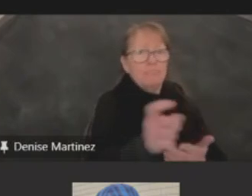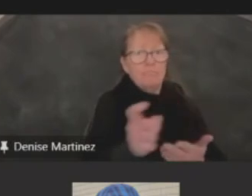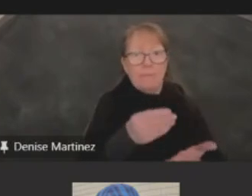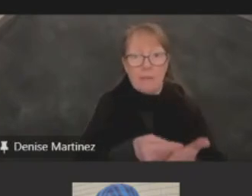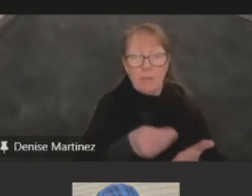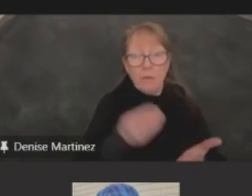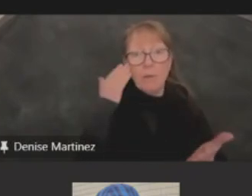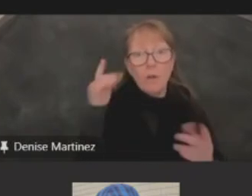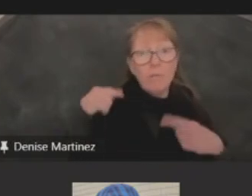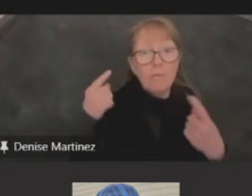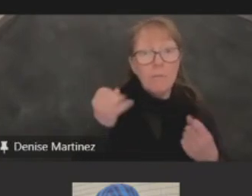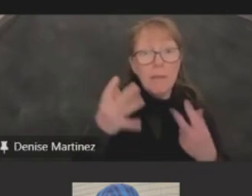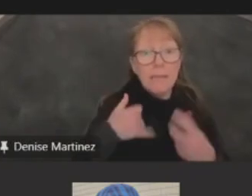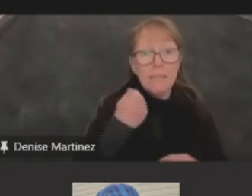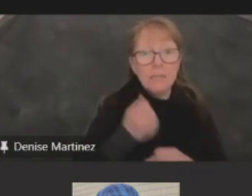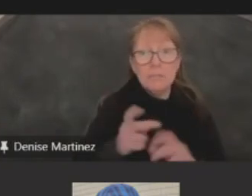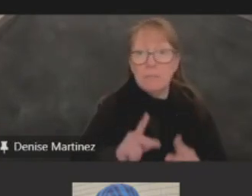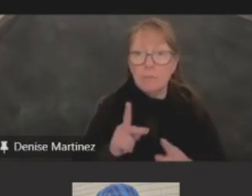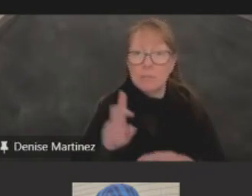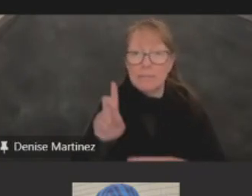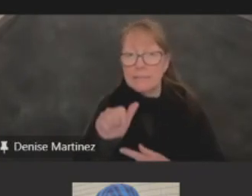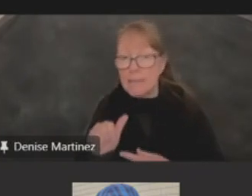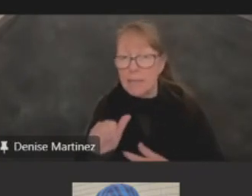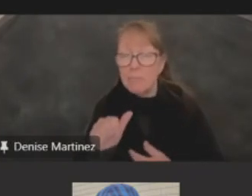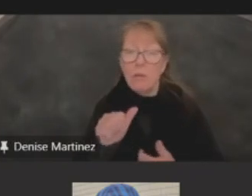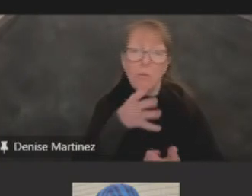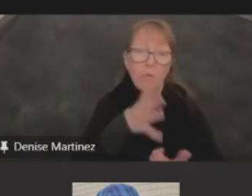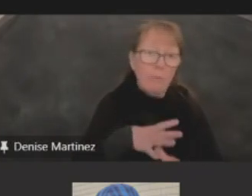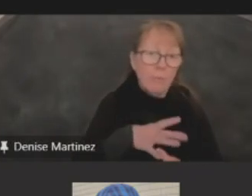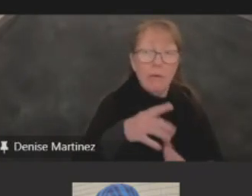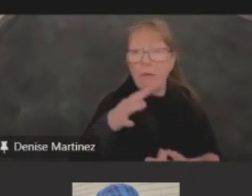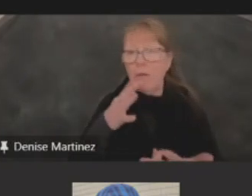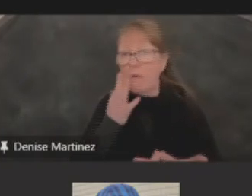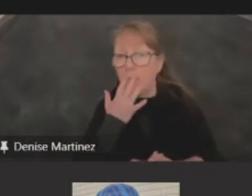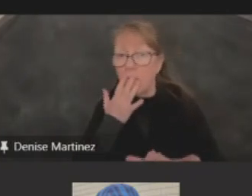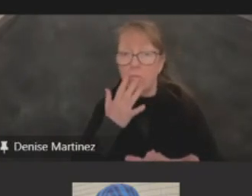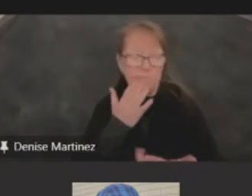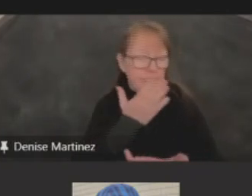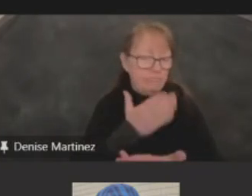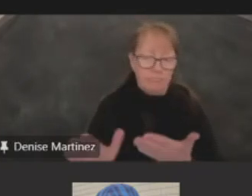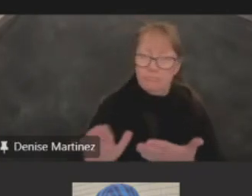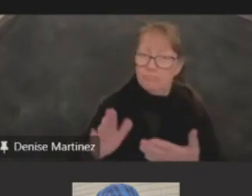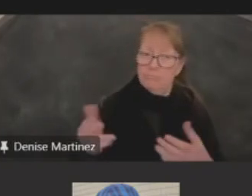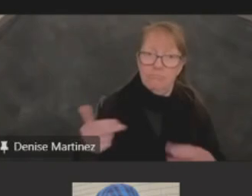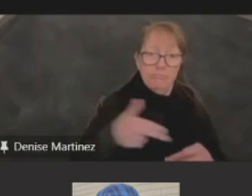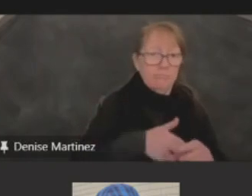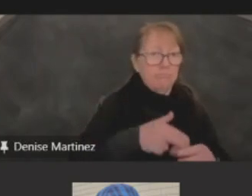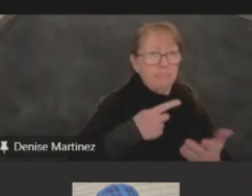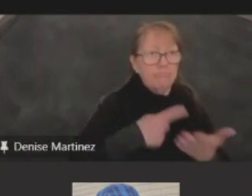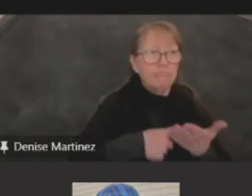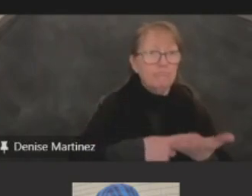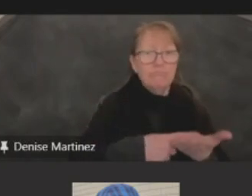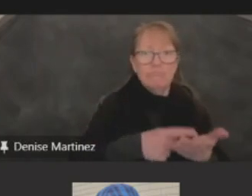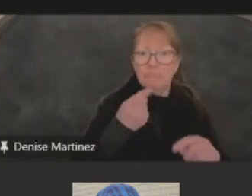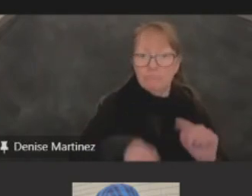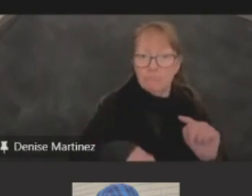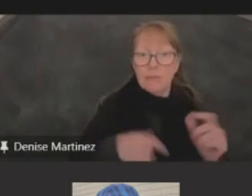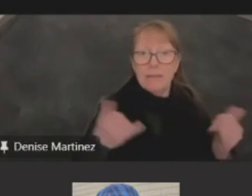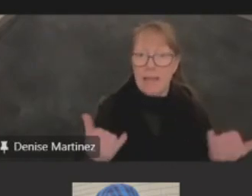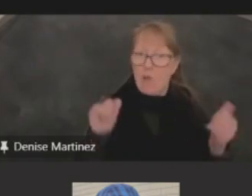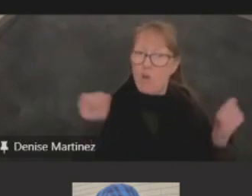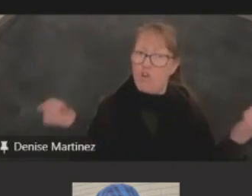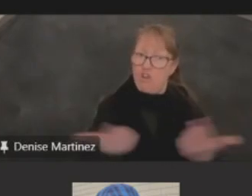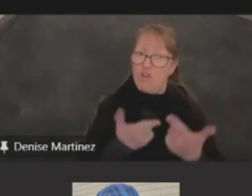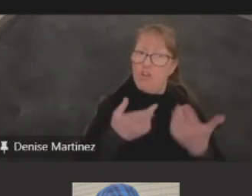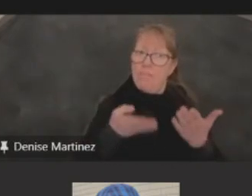were disabled, people of color, women never had a seat at the table. So now we all do. And if you click on that link,